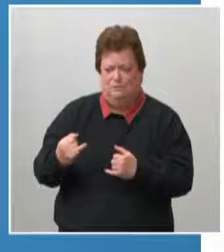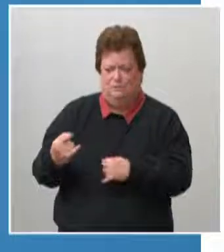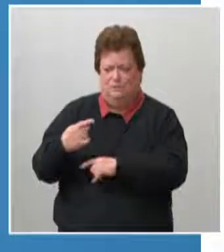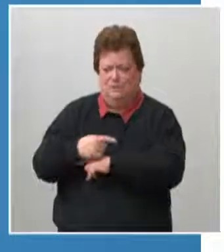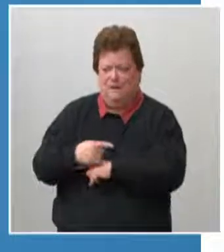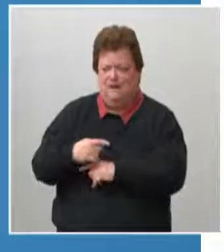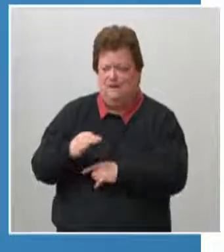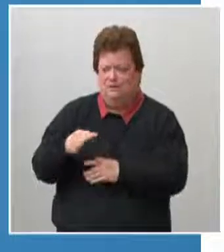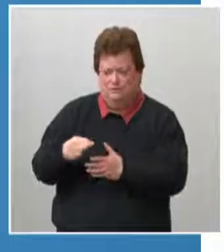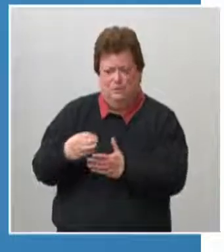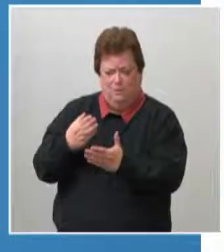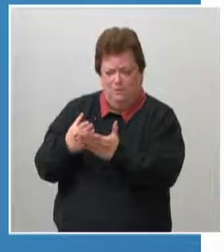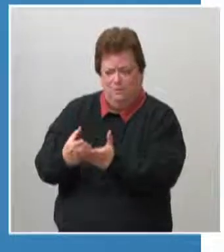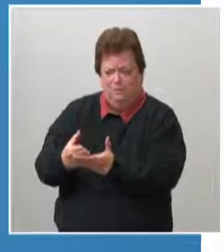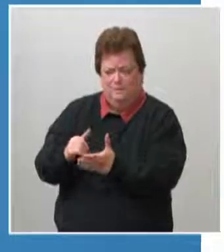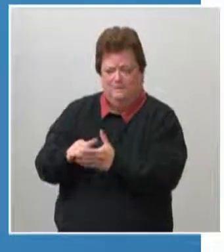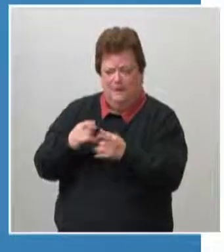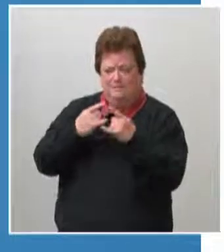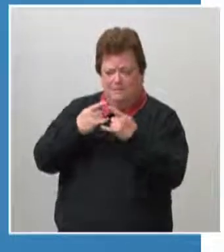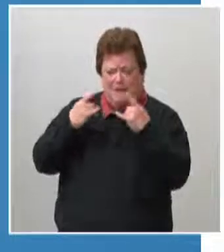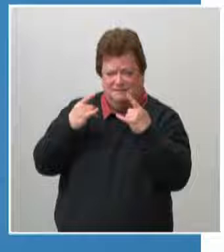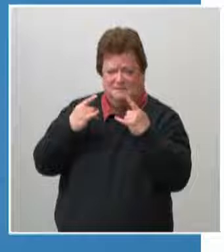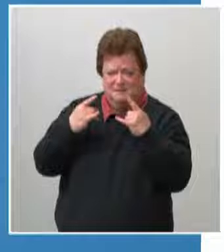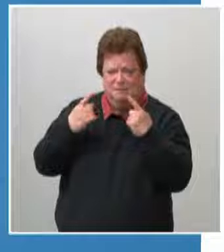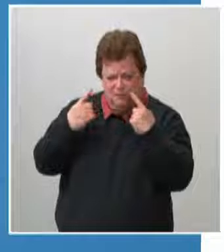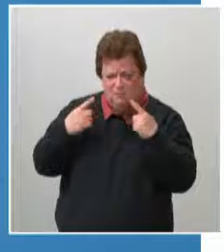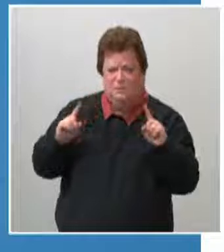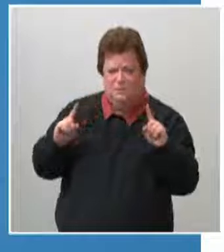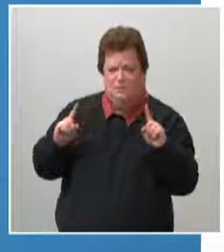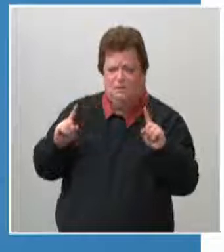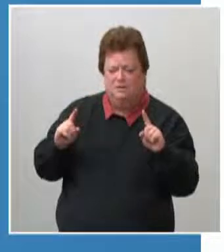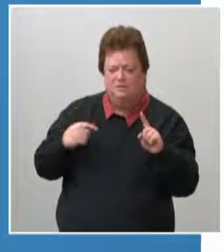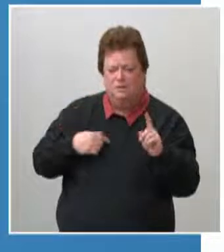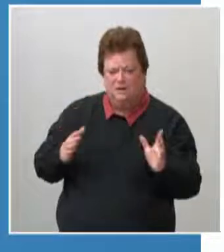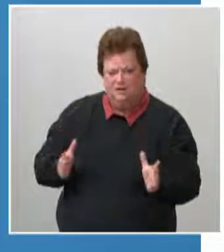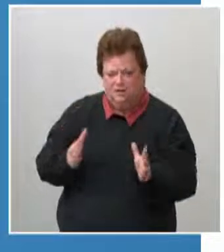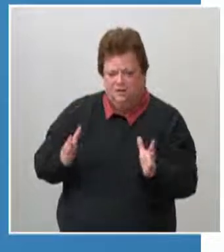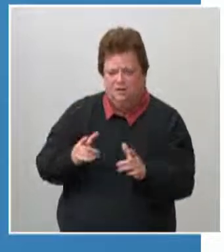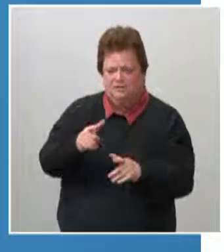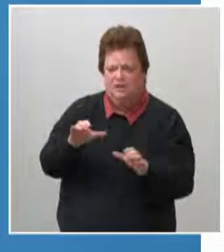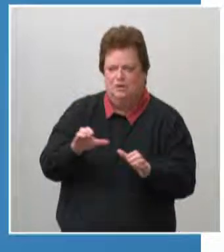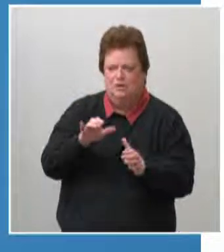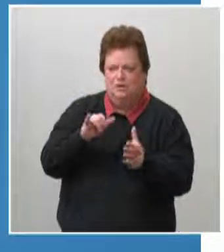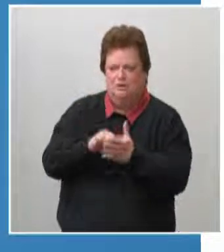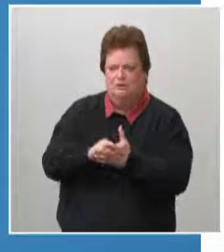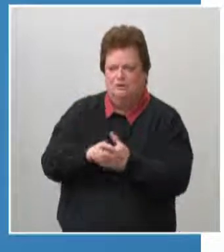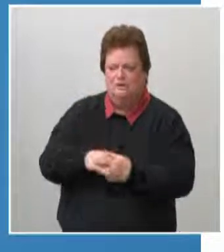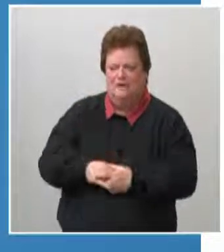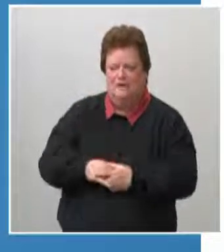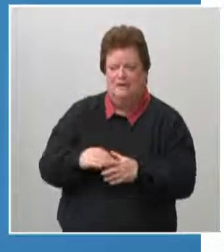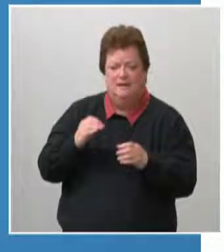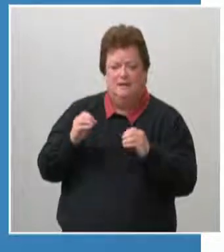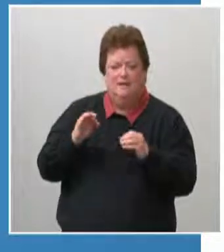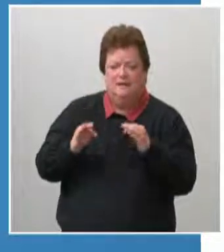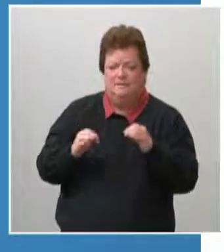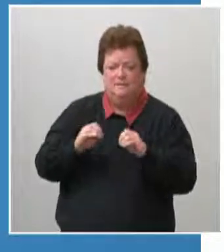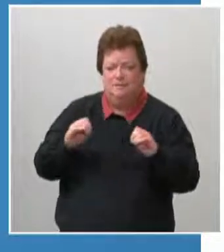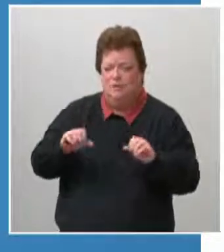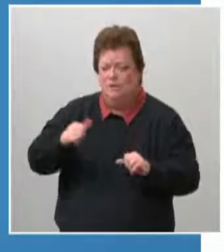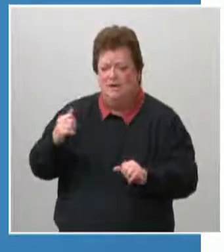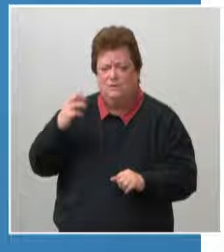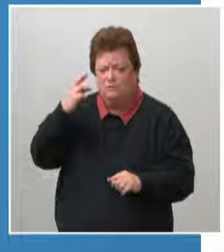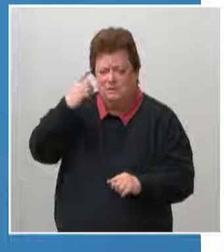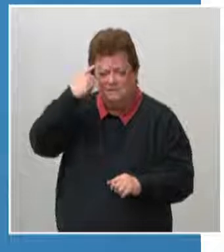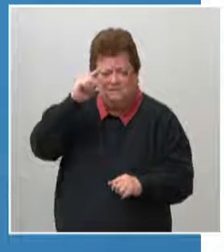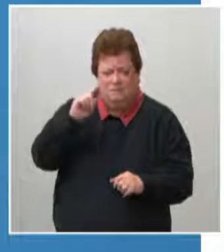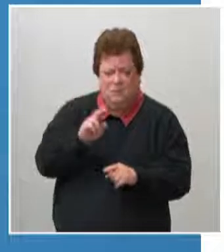that masking does work. So we would encourage you to continue to do that. If there's no other reason why to mask, it